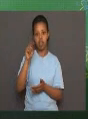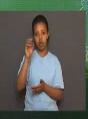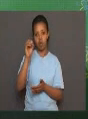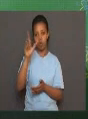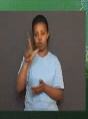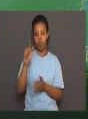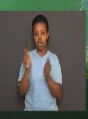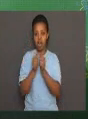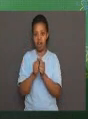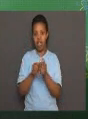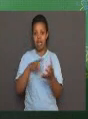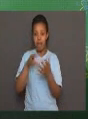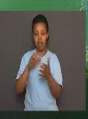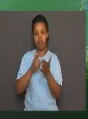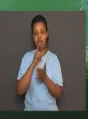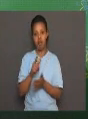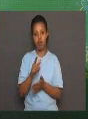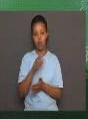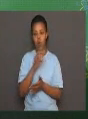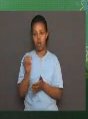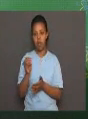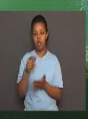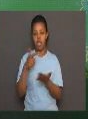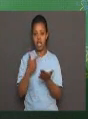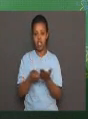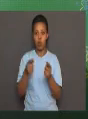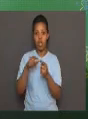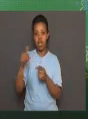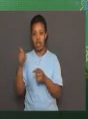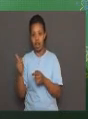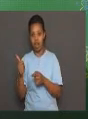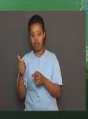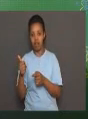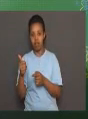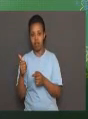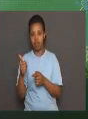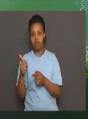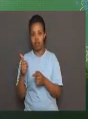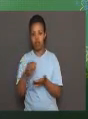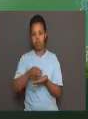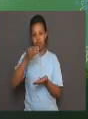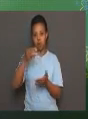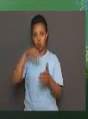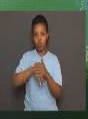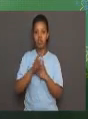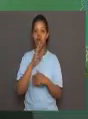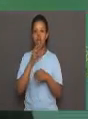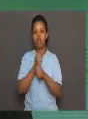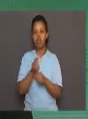that test tube are poured into another test tube that contains water.